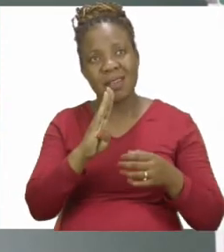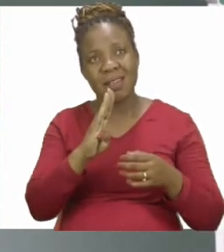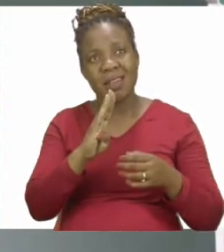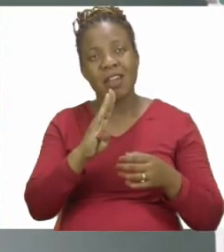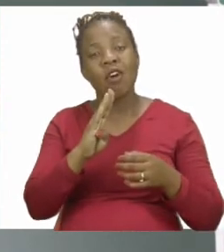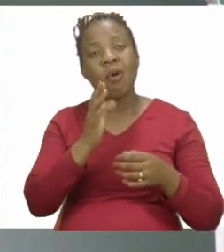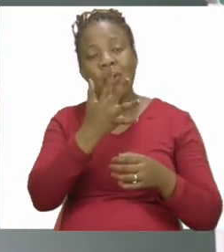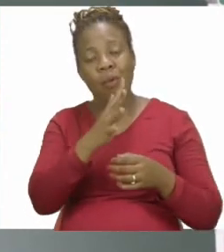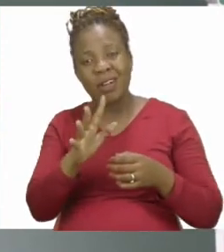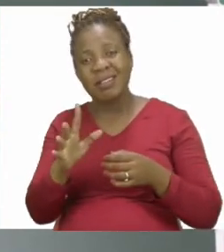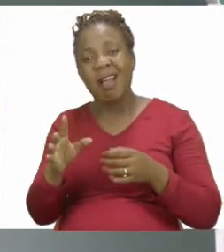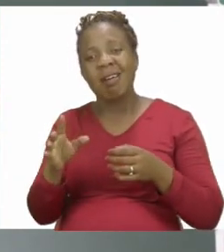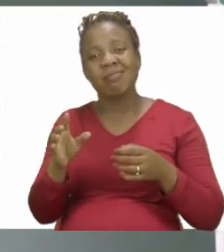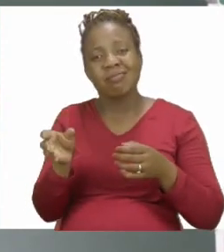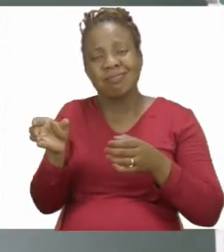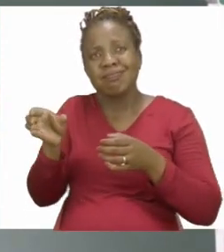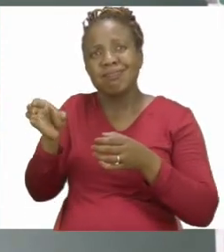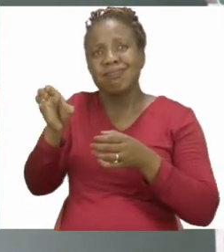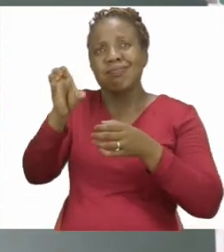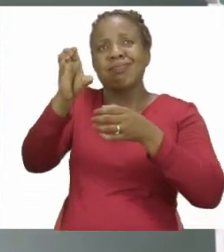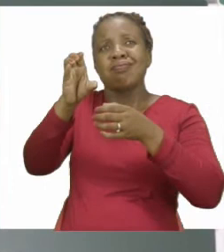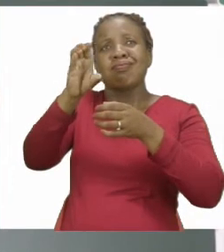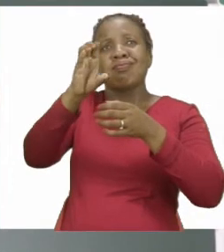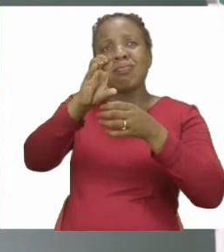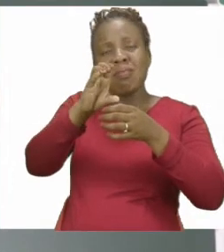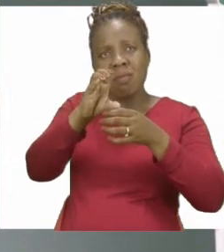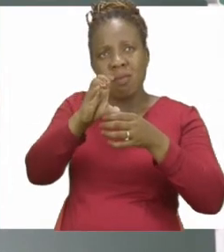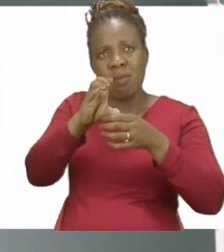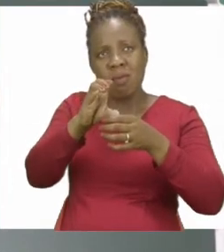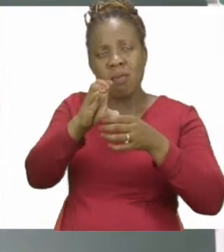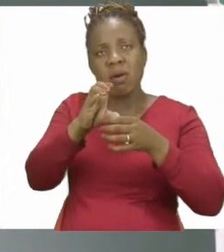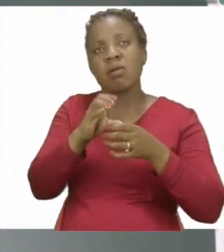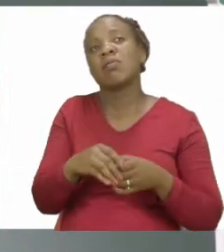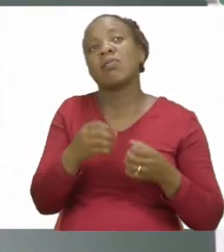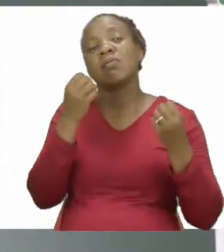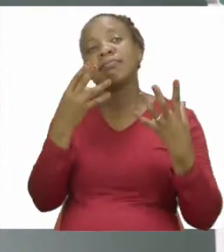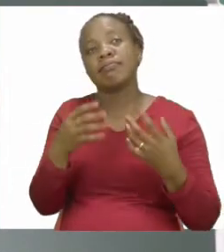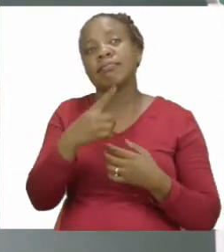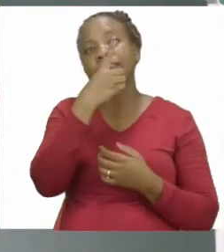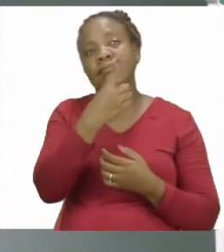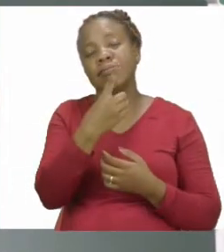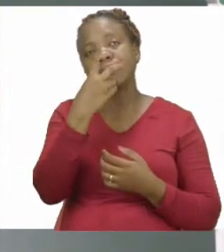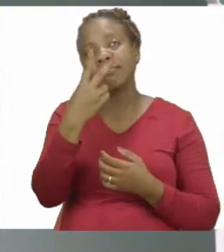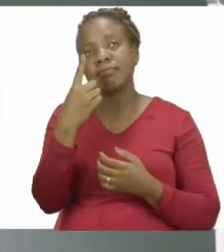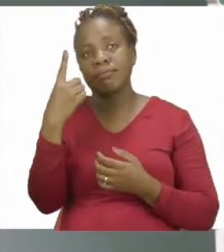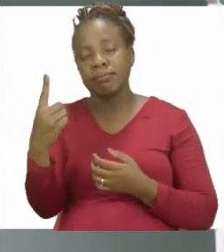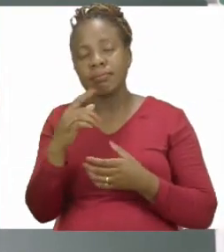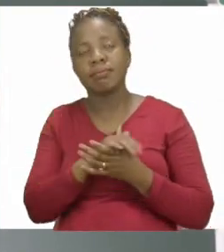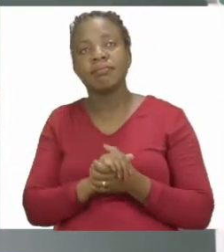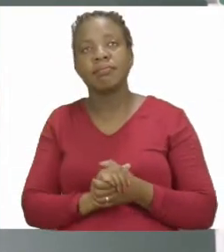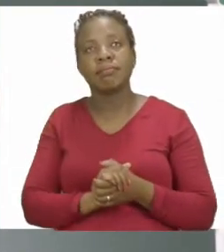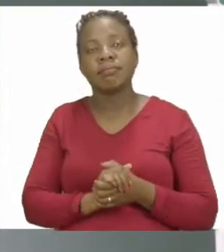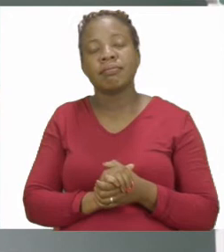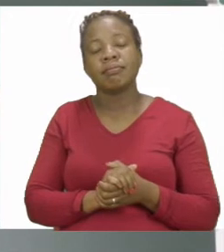go ahead and read through all these other problems and try and find out how you need